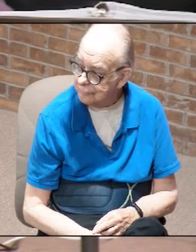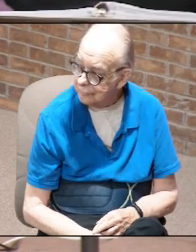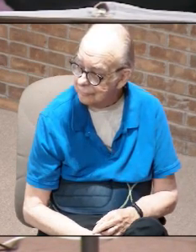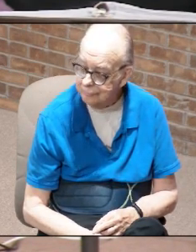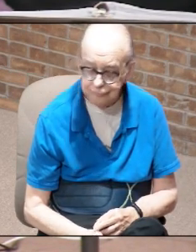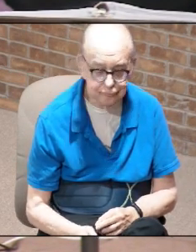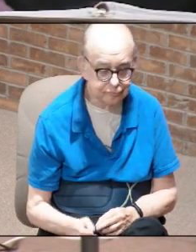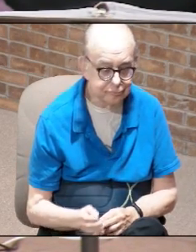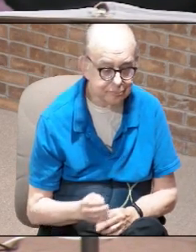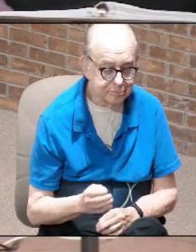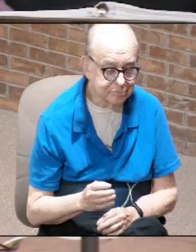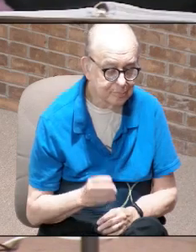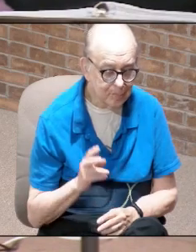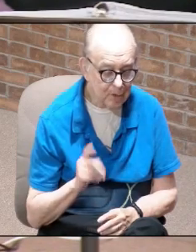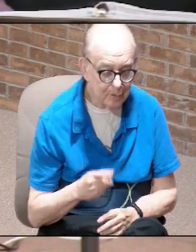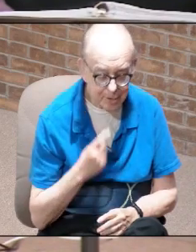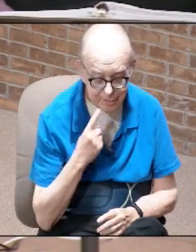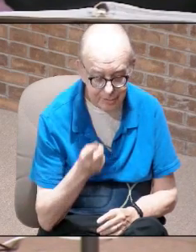Huh?